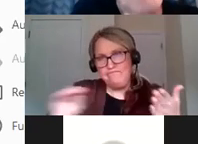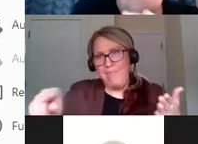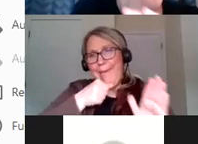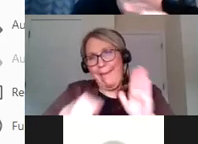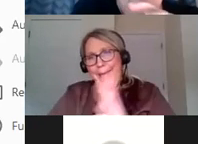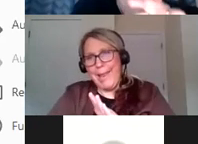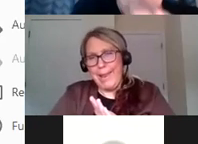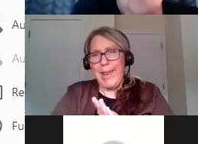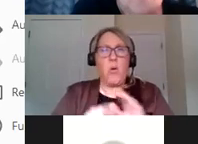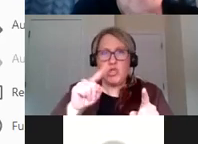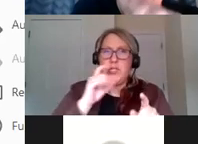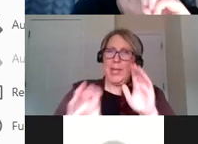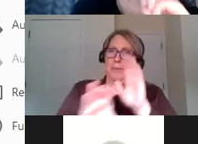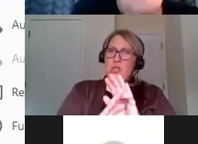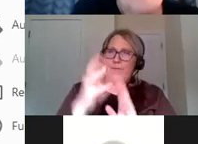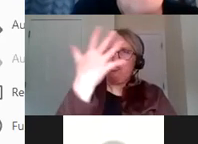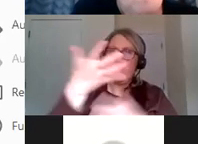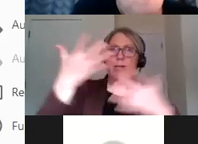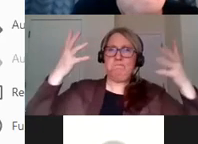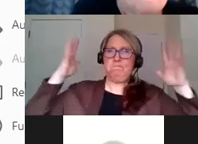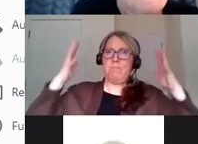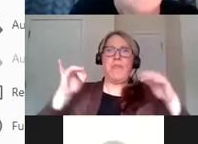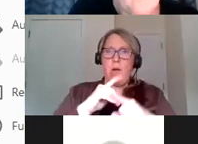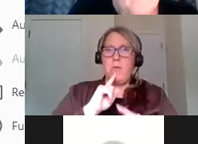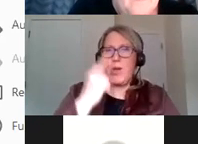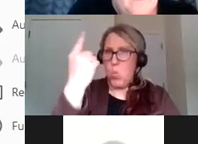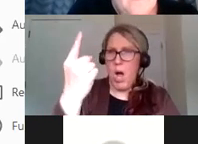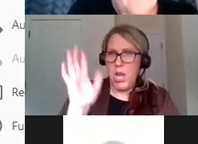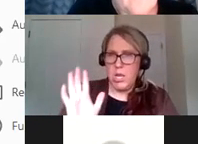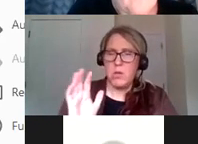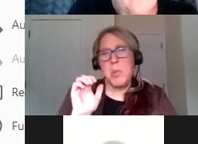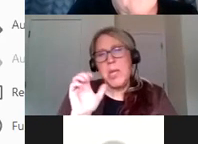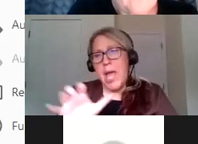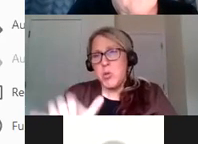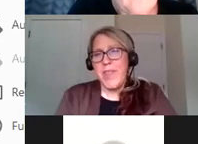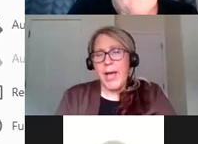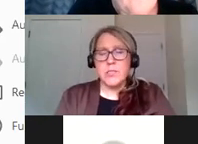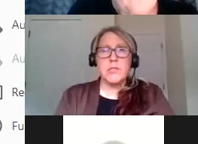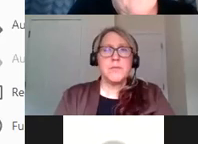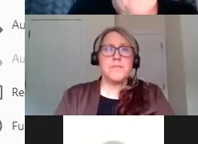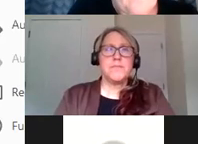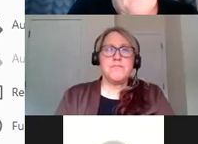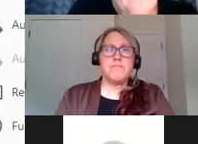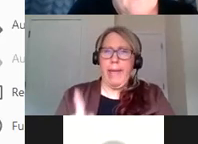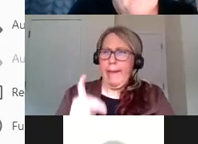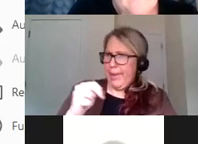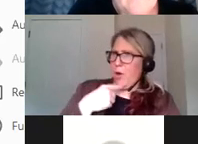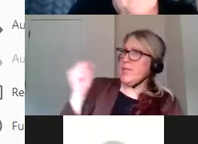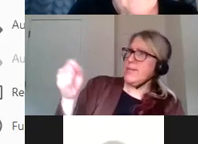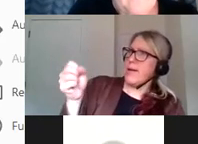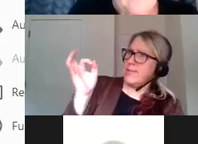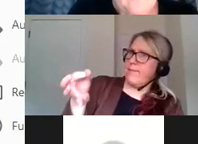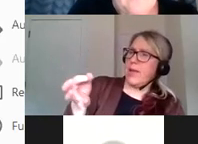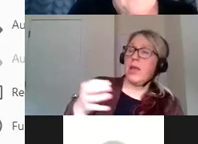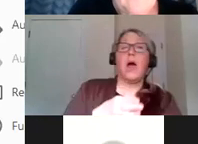it would just be the figure of the tree, and that would just be a 1. So Absolutely. for the most part,